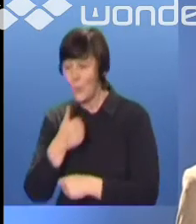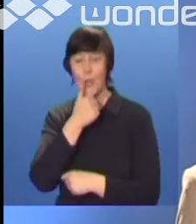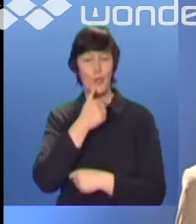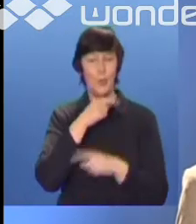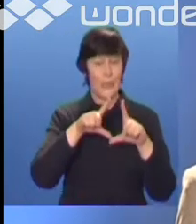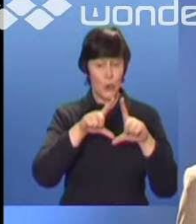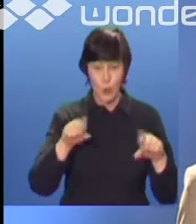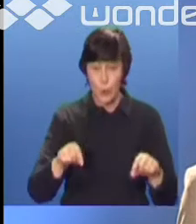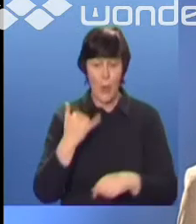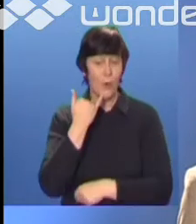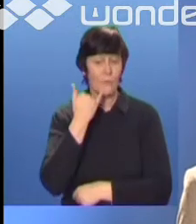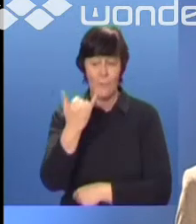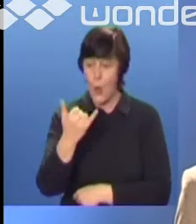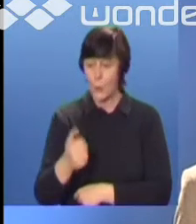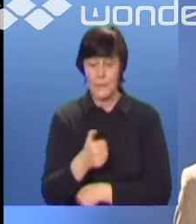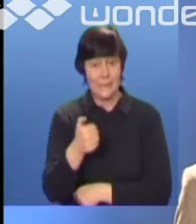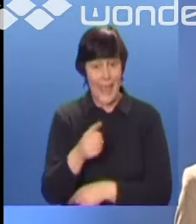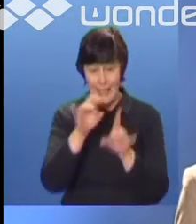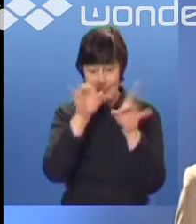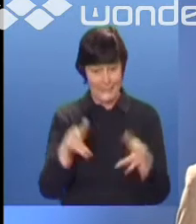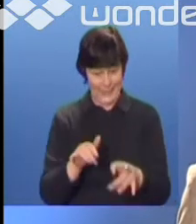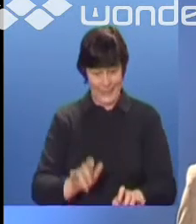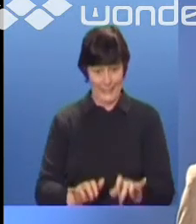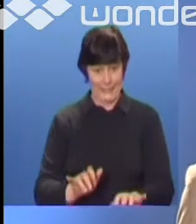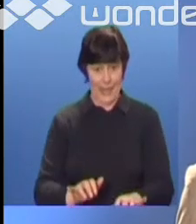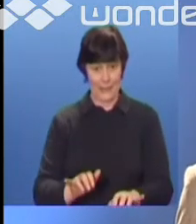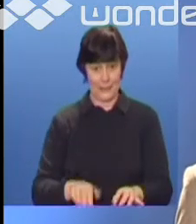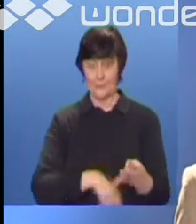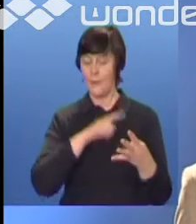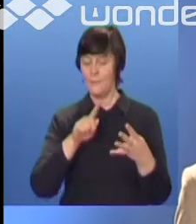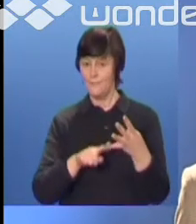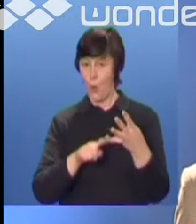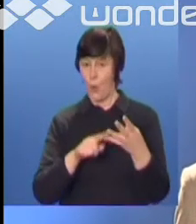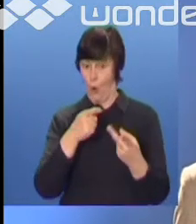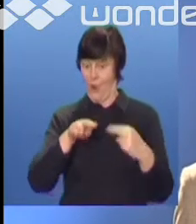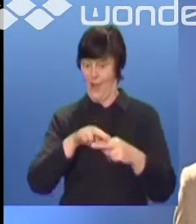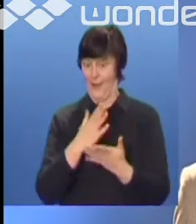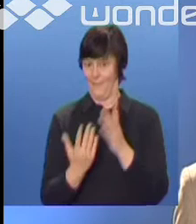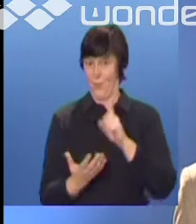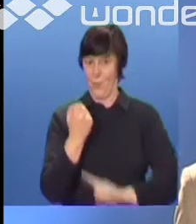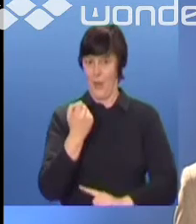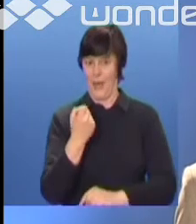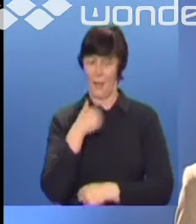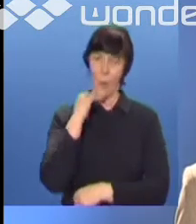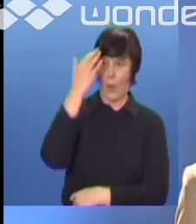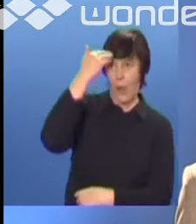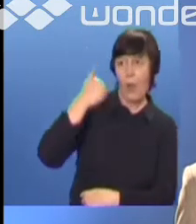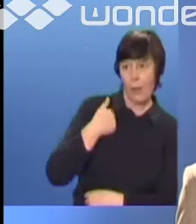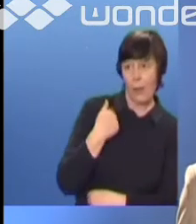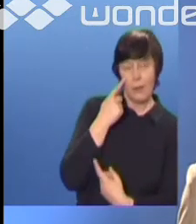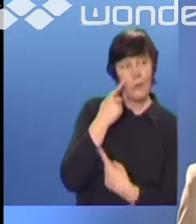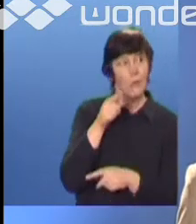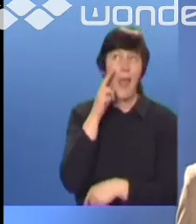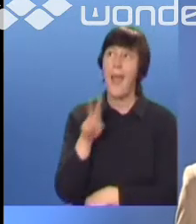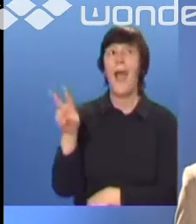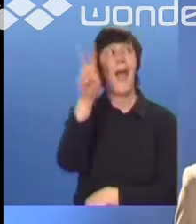internet. Step 4. If your bid is successful, your local council or housing association will contact you and